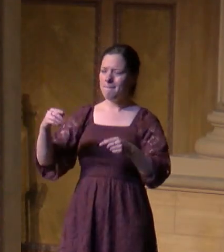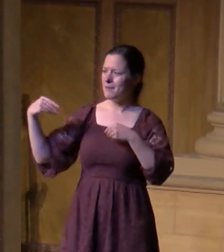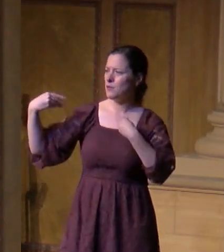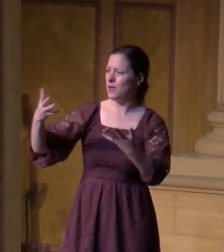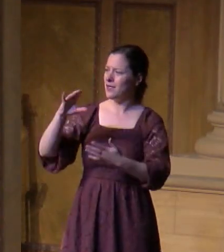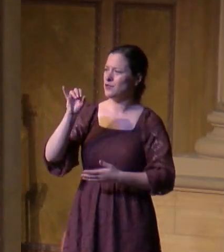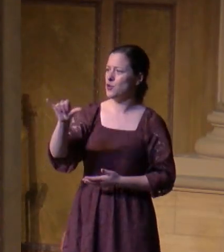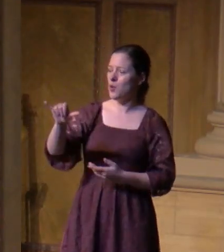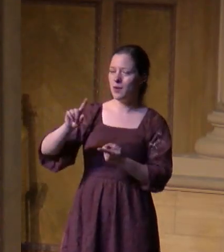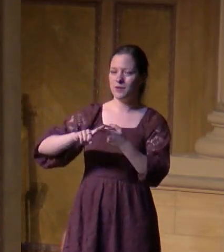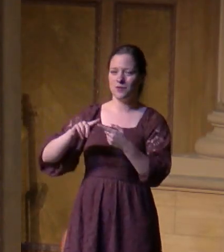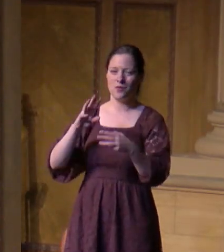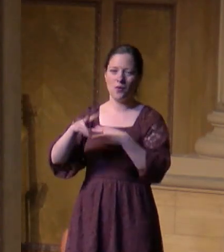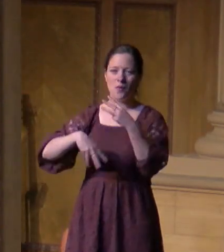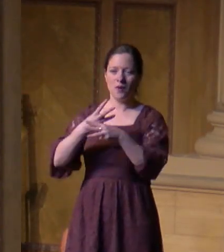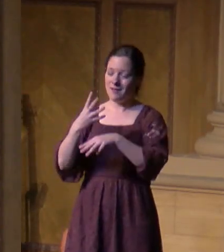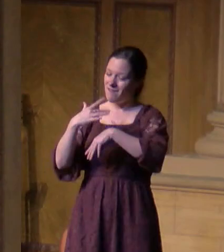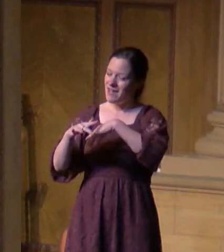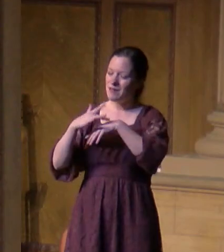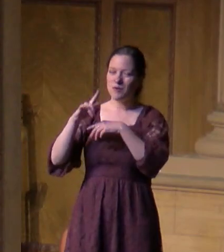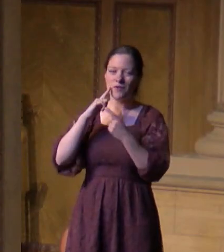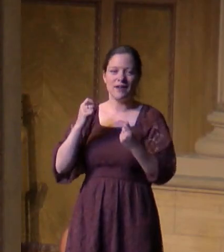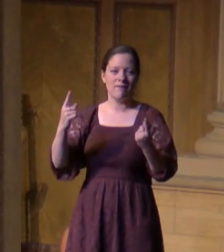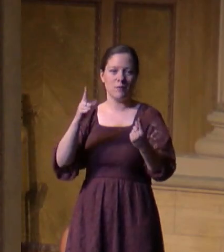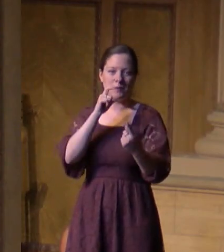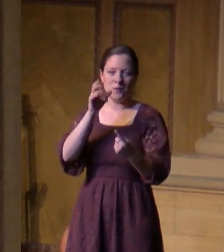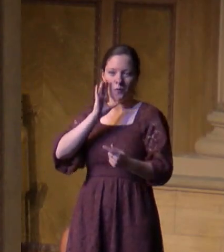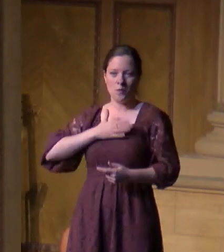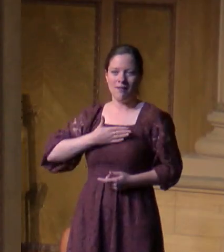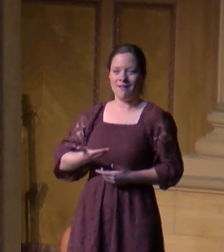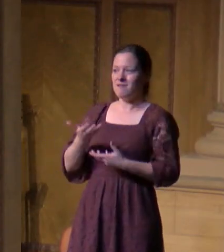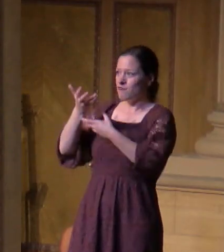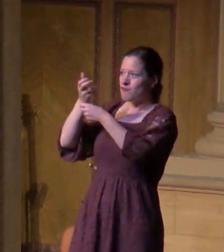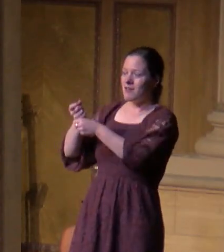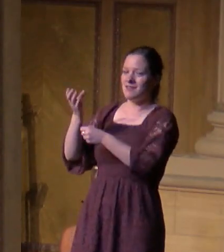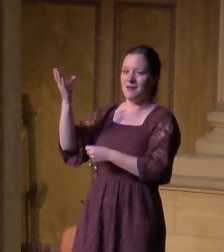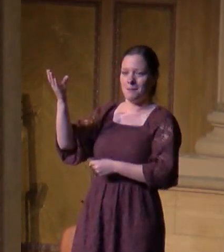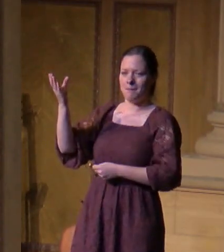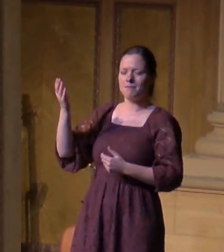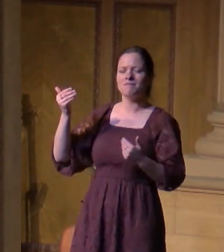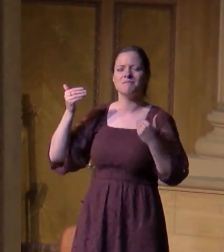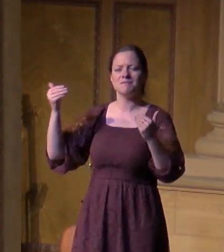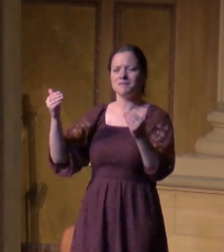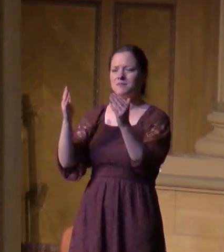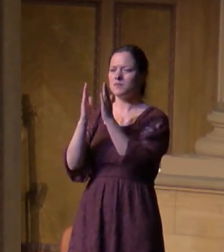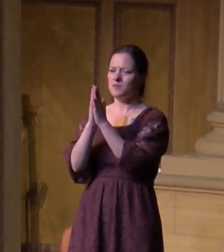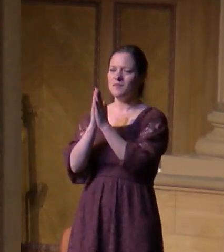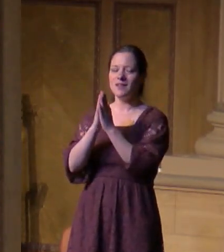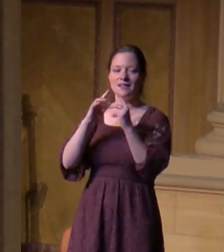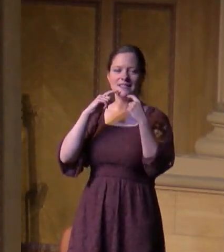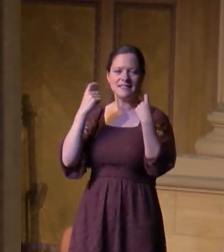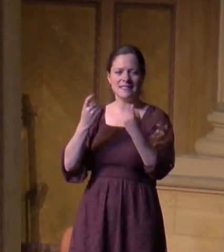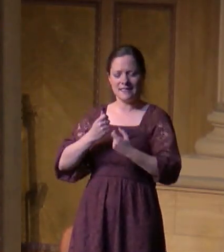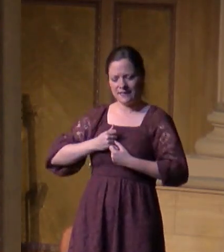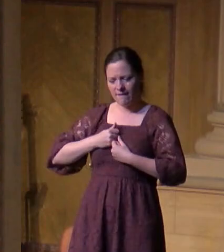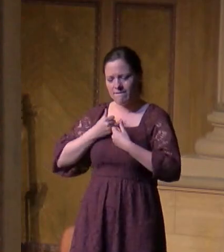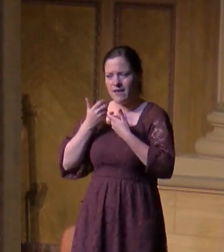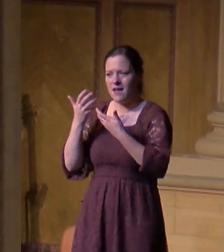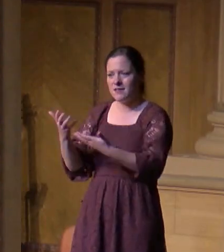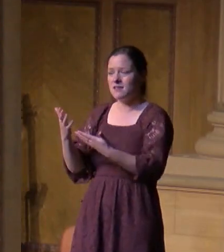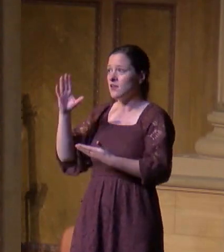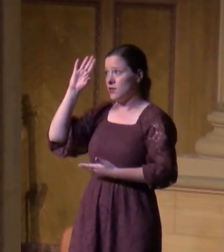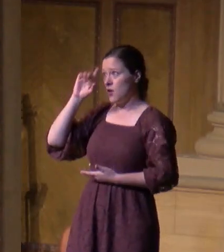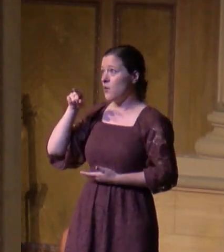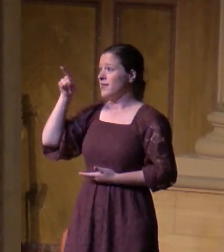and that joy is available for everyone who will trust in him so let's pray and confess our sins to him knowing that he